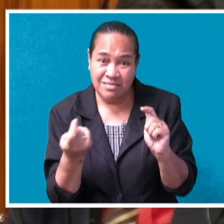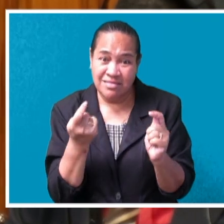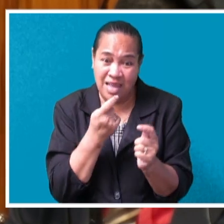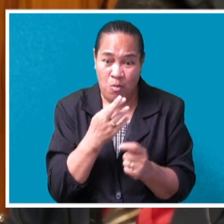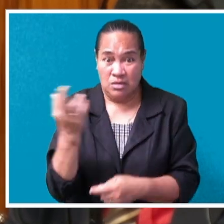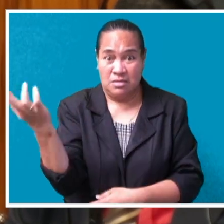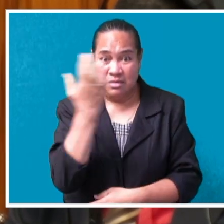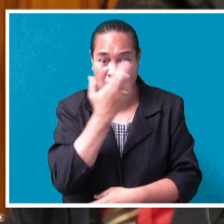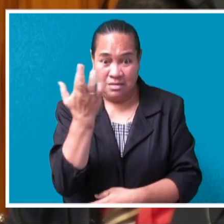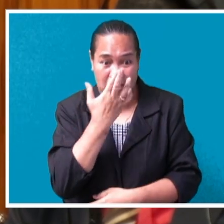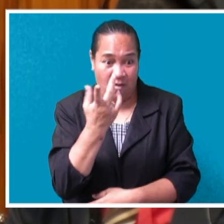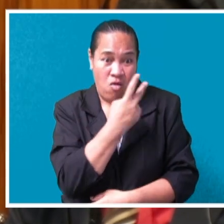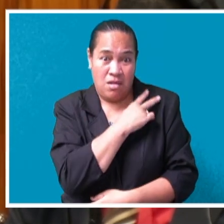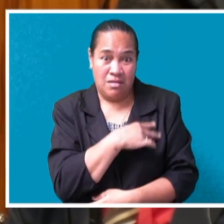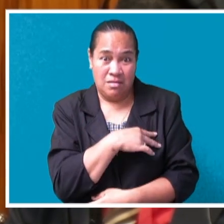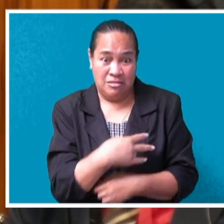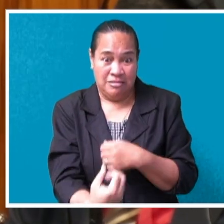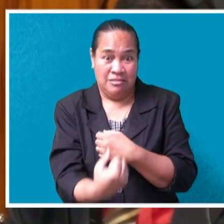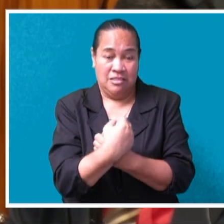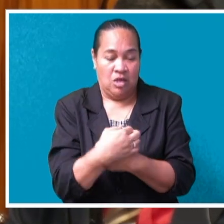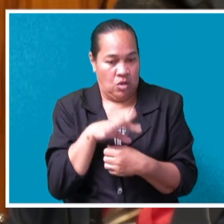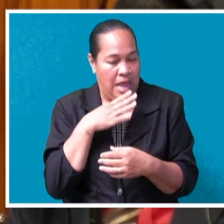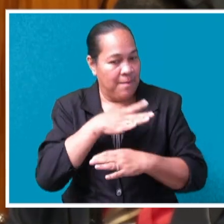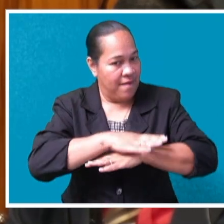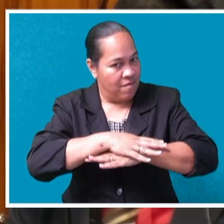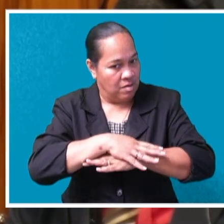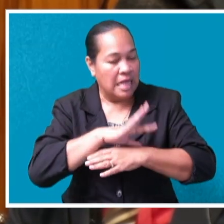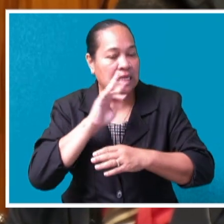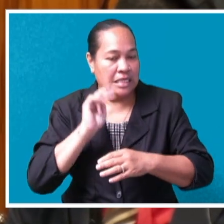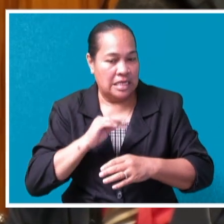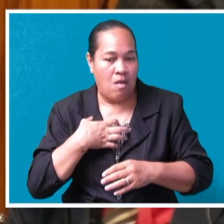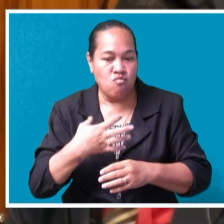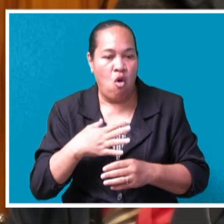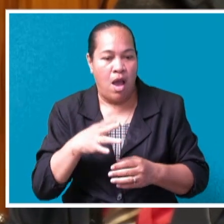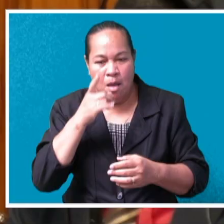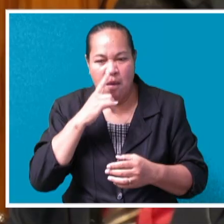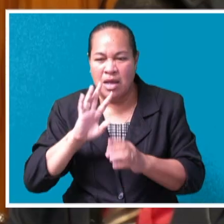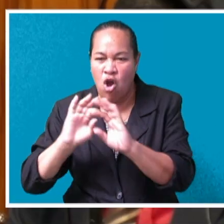also requires a flexible and coordinated national response capability.